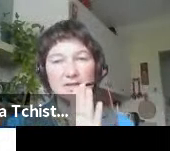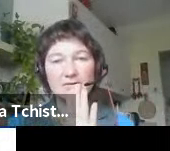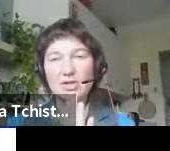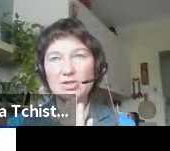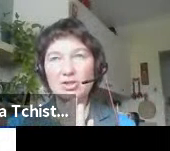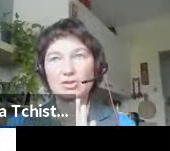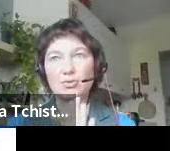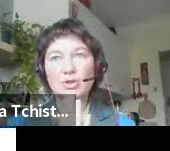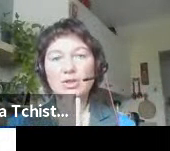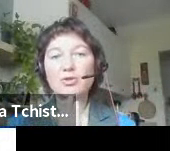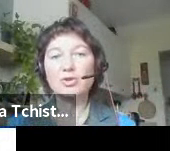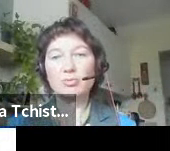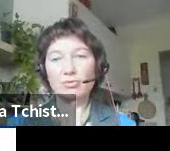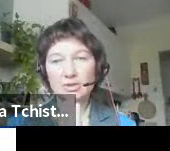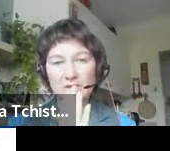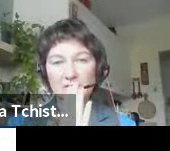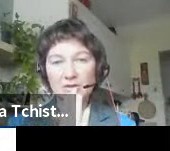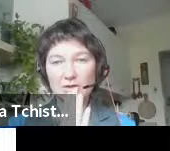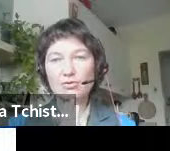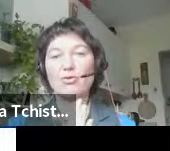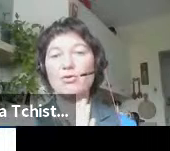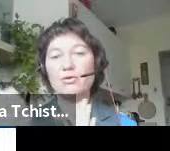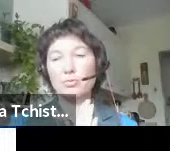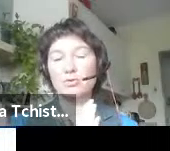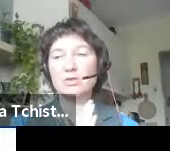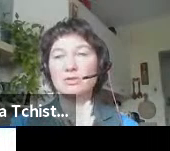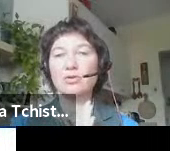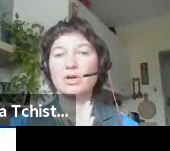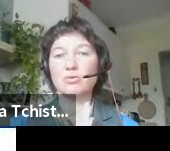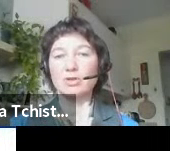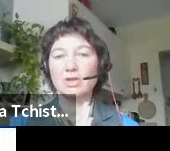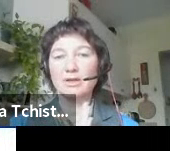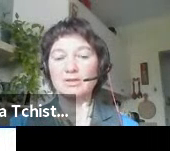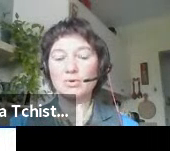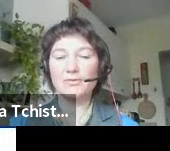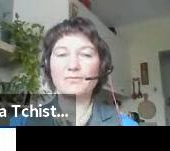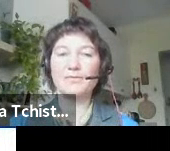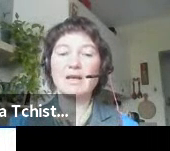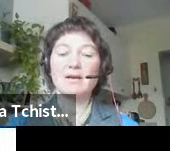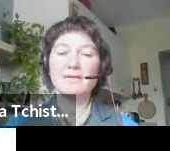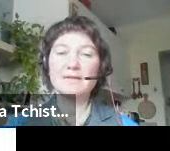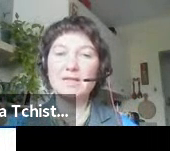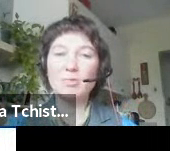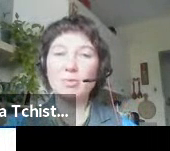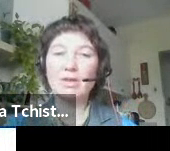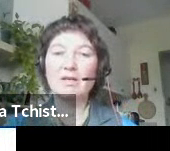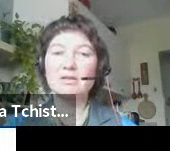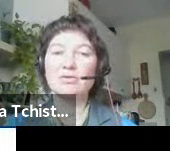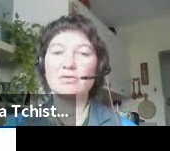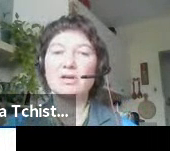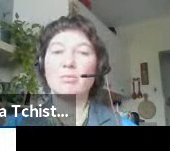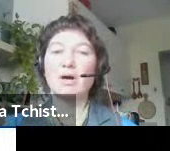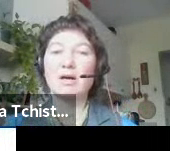because this face shield will not be protecting you or the person you're communicating with. The same